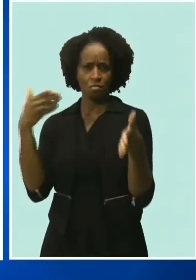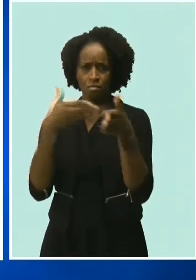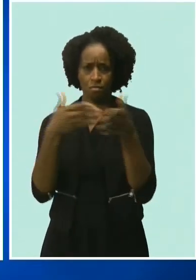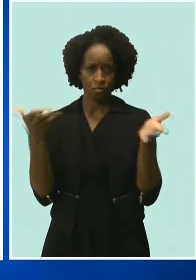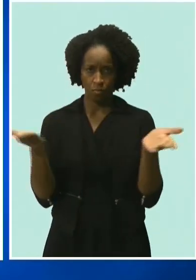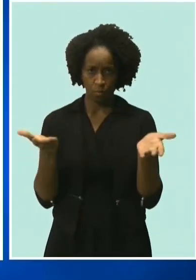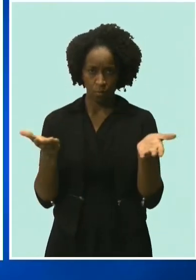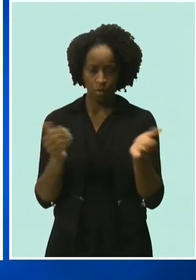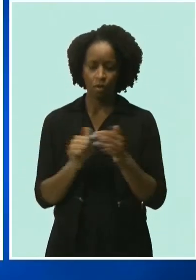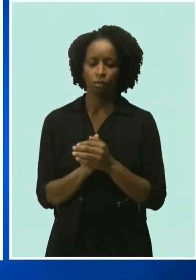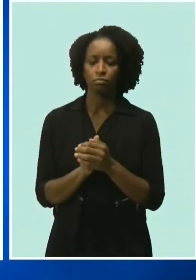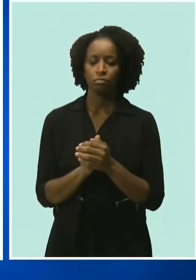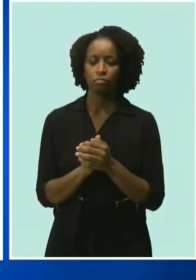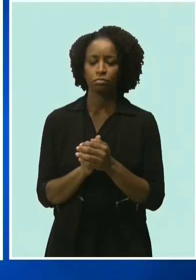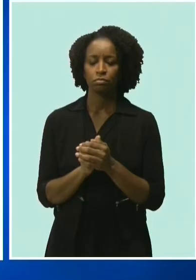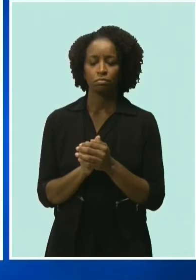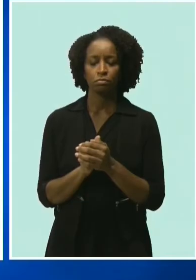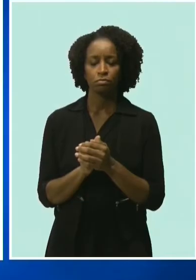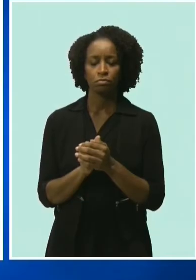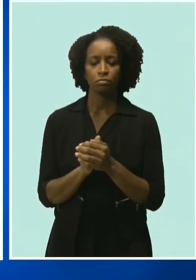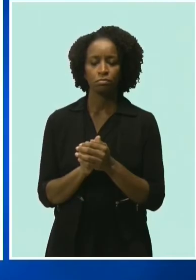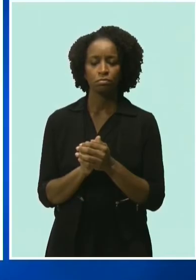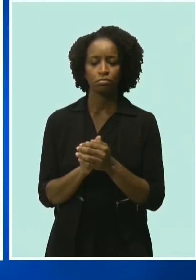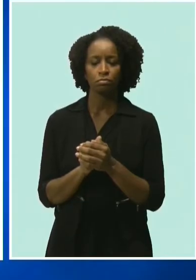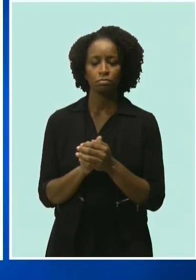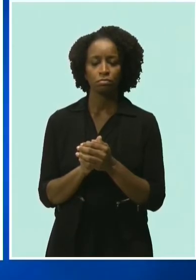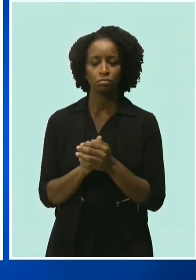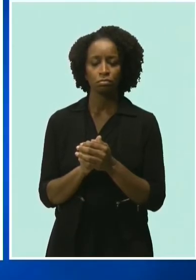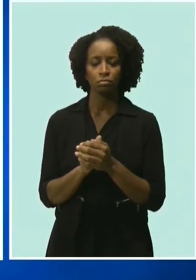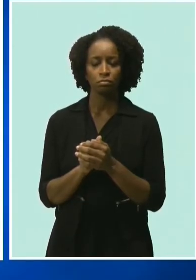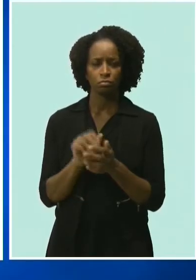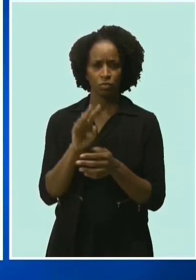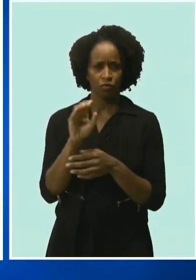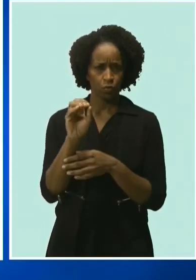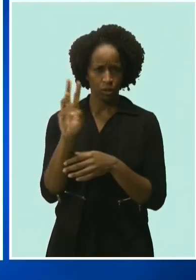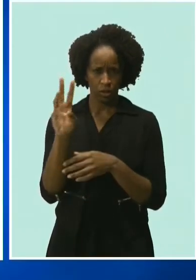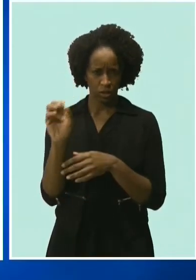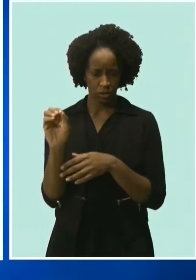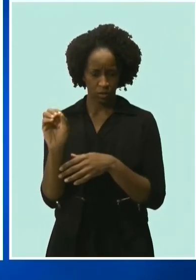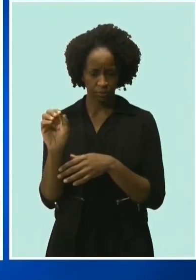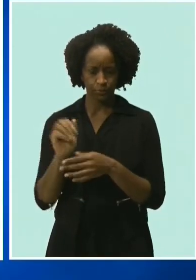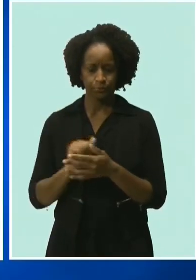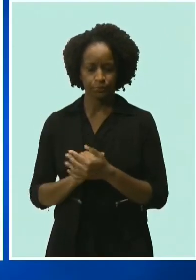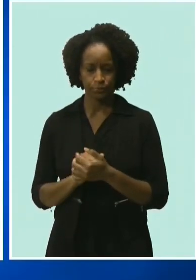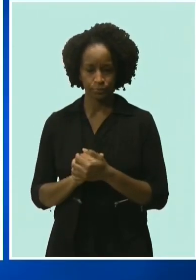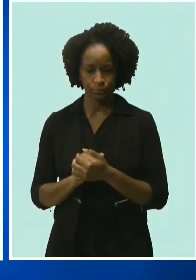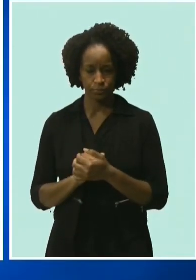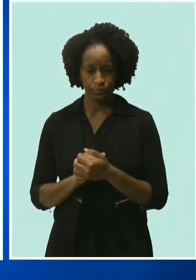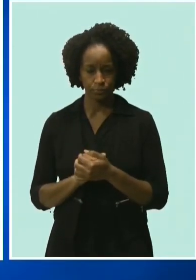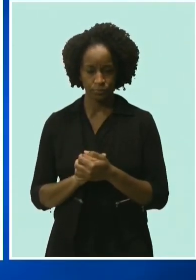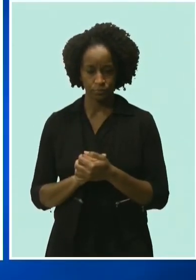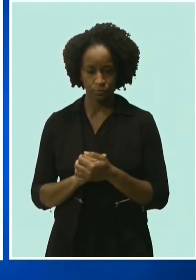Order 60 and all the matters that are said to be res judicata.